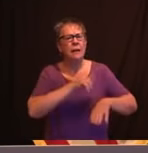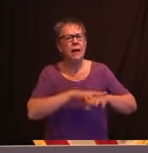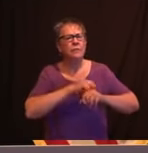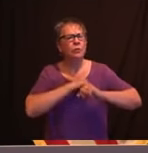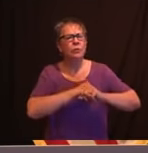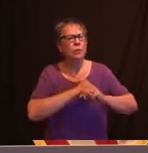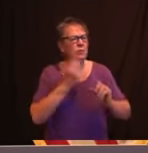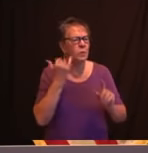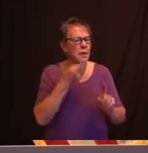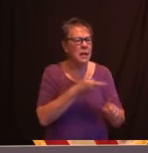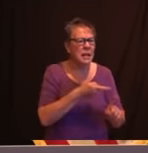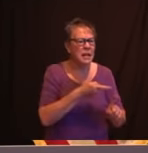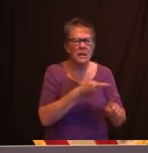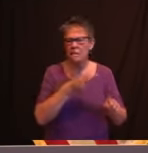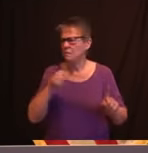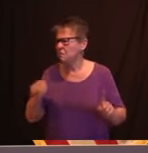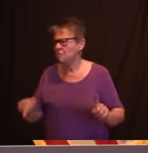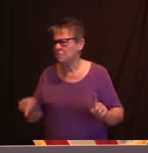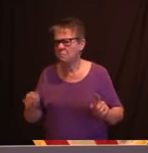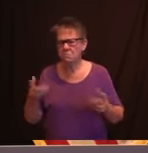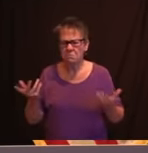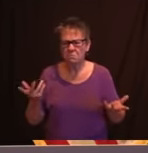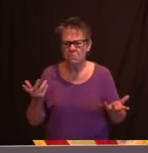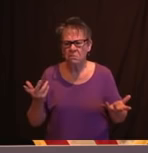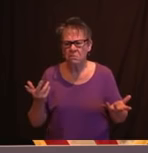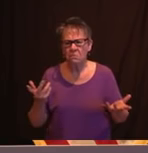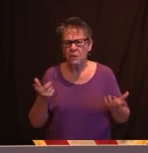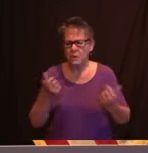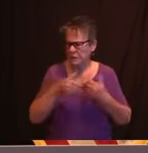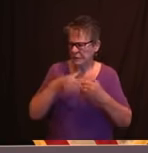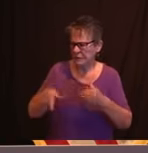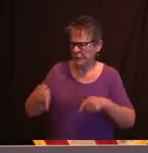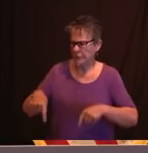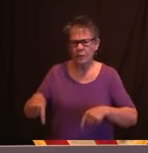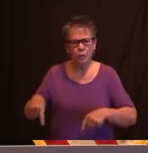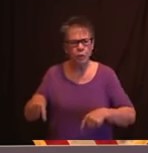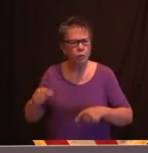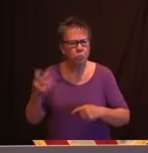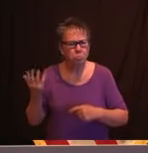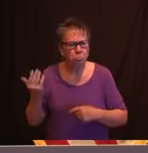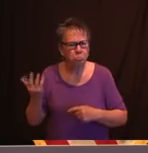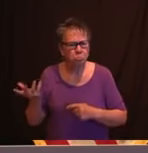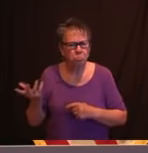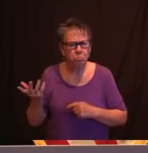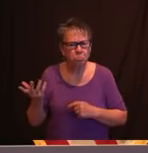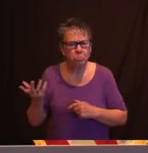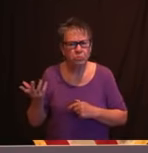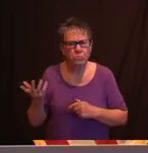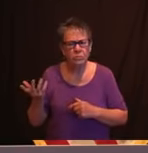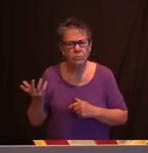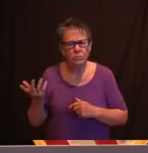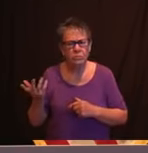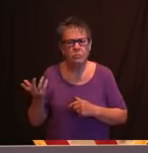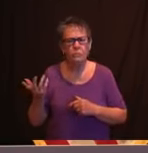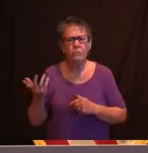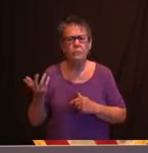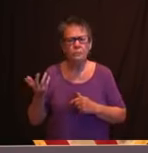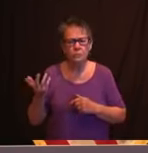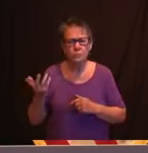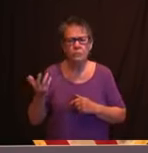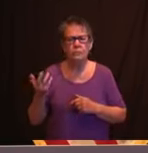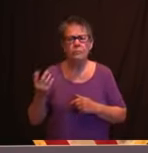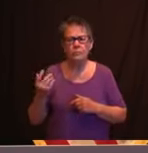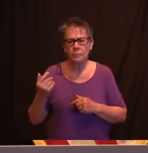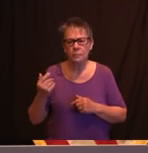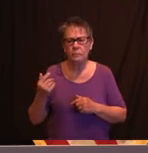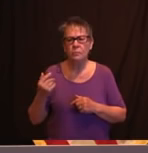Citrin. With the Secretary of Higher Education moving to your team as a policy advisor, you soon